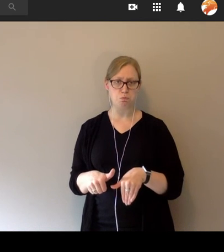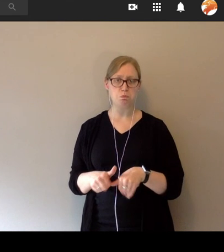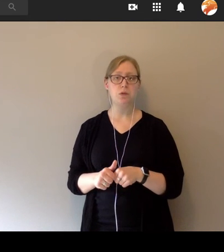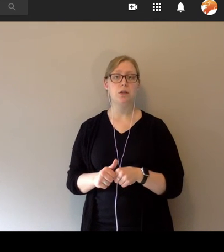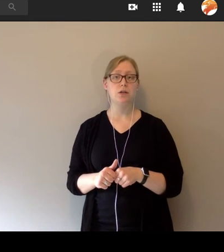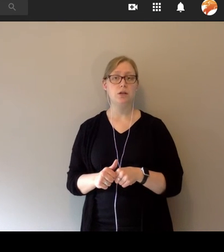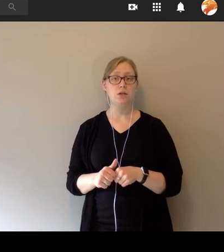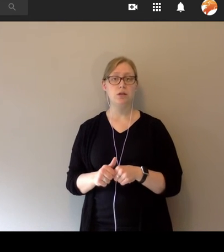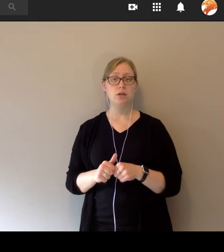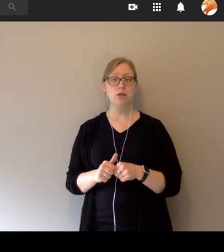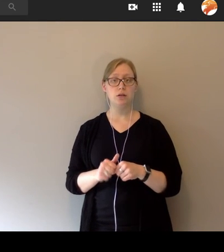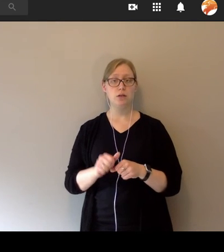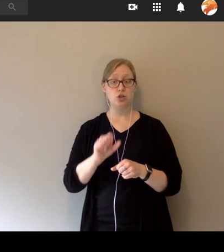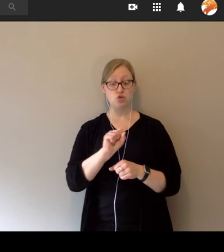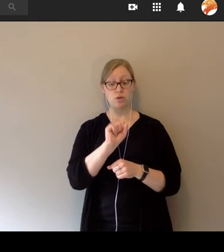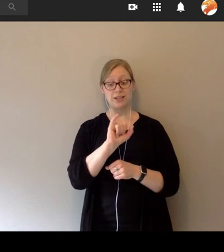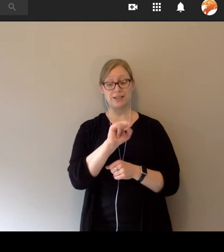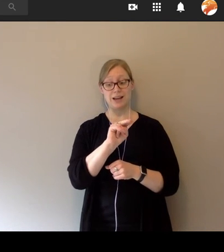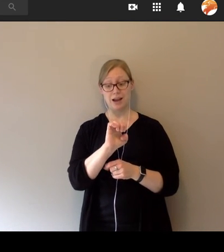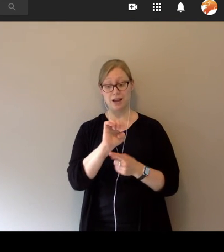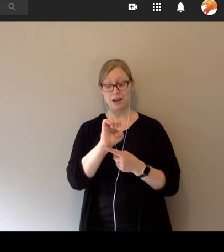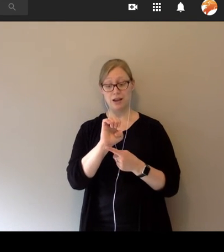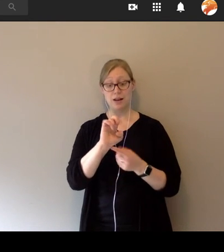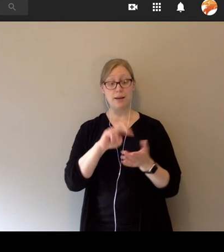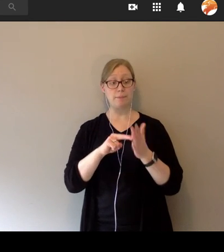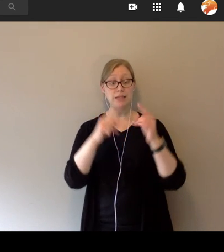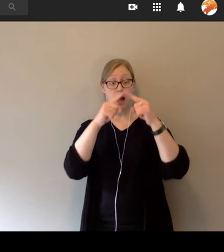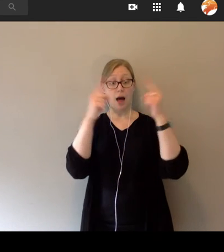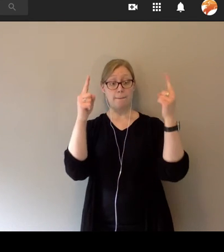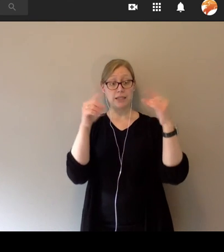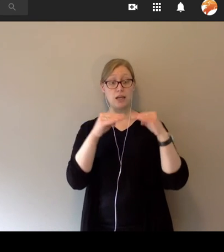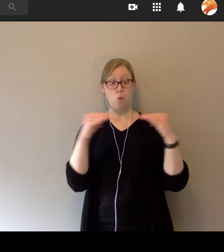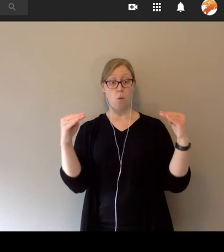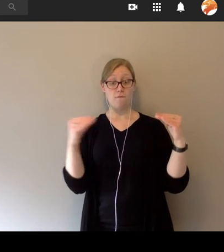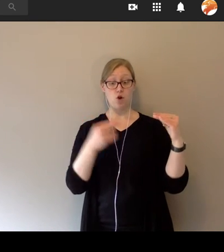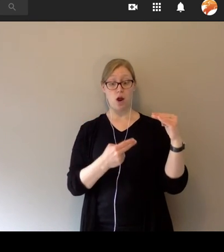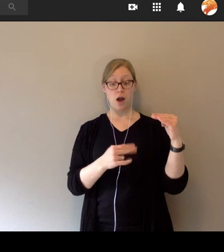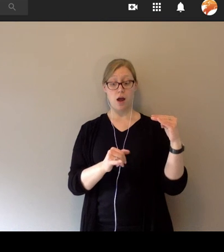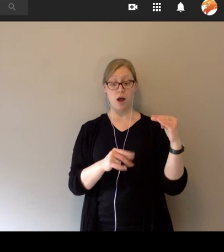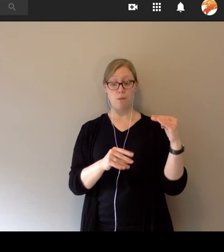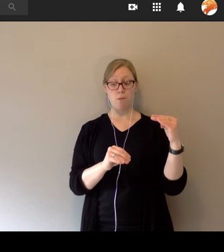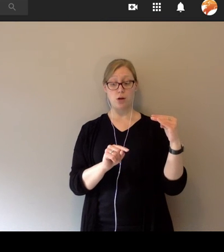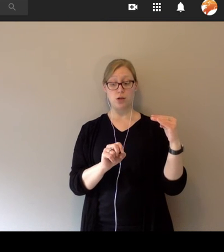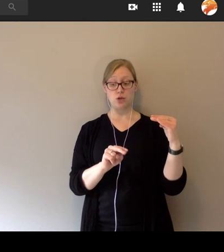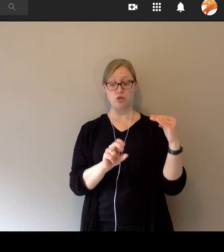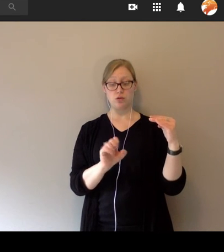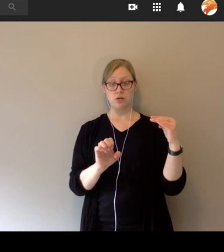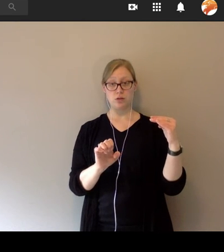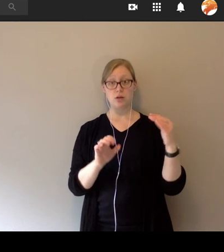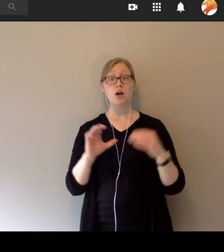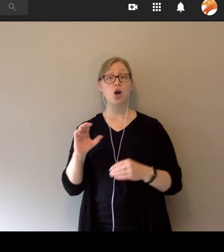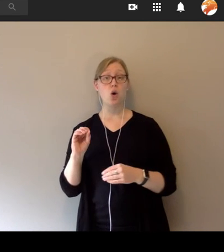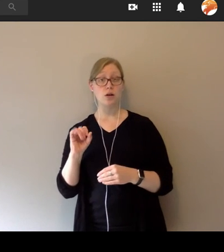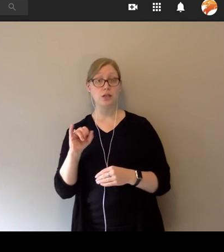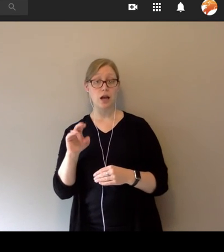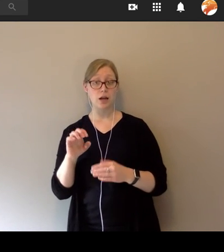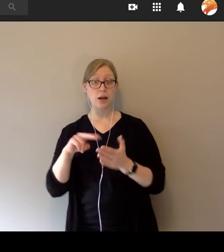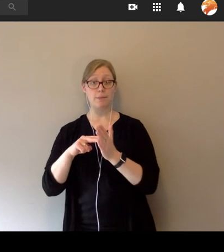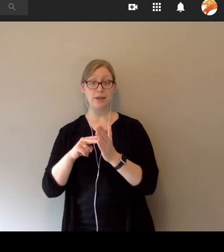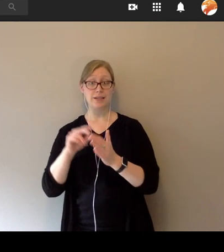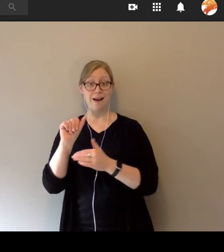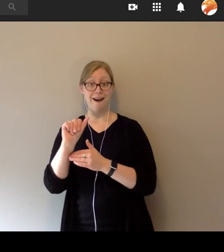opposite over hypotenuse. The cosine is the adjacent over hypotenuse. So